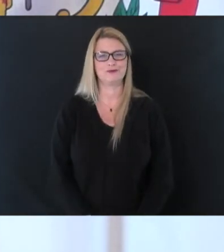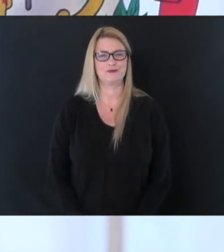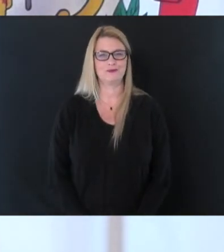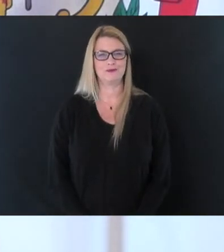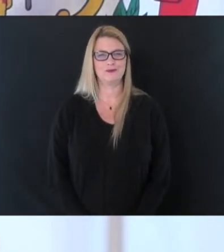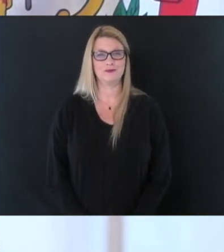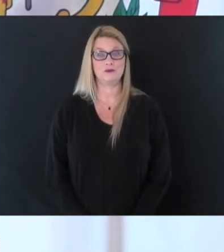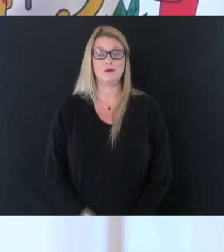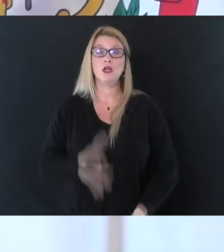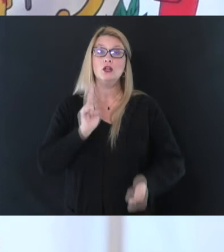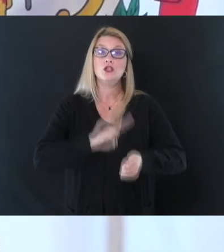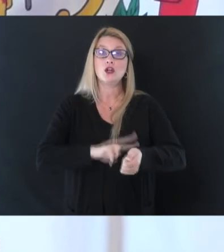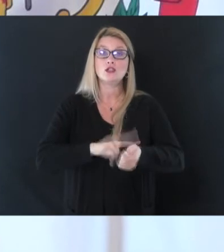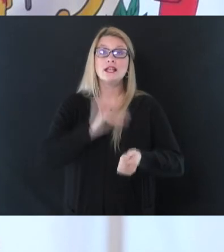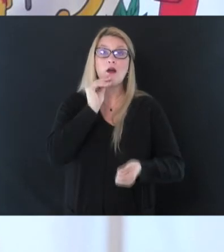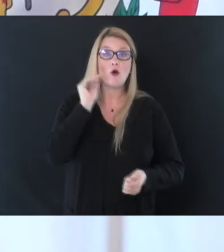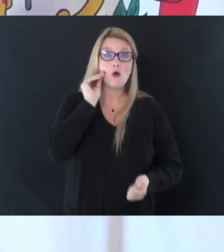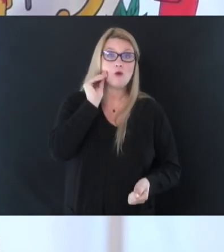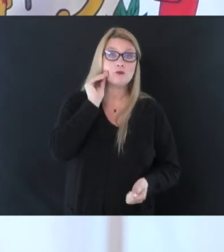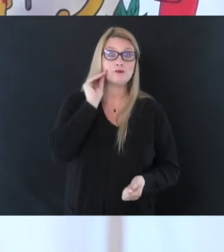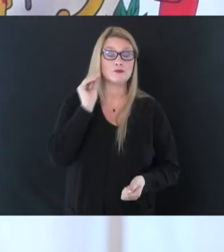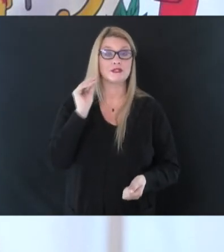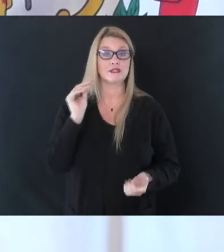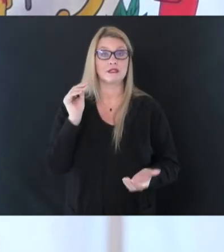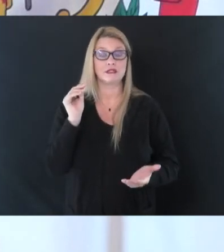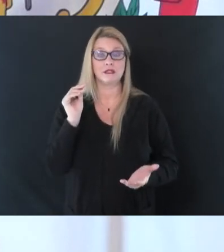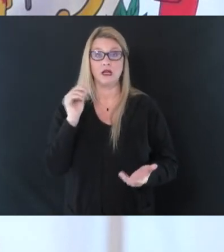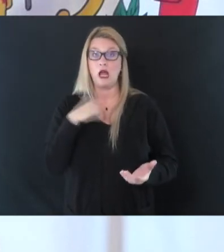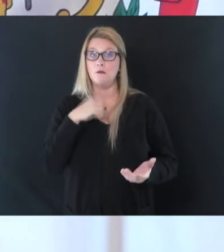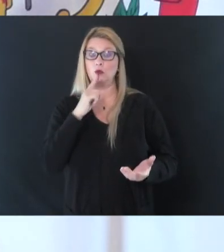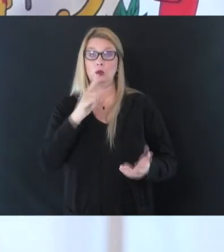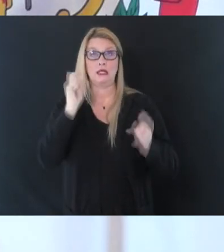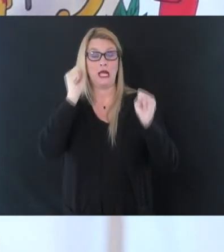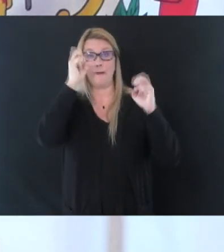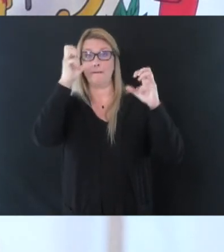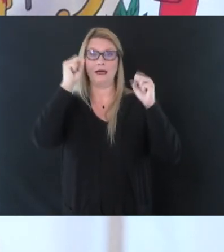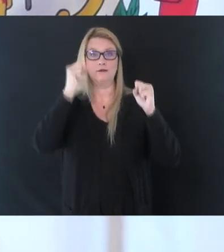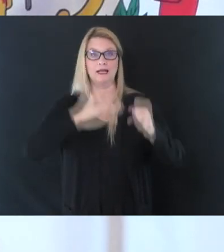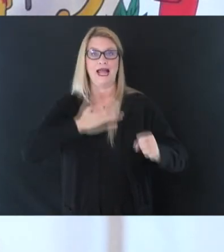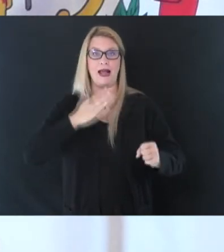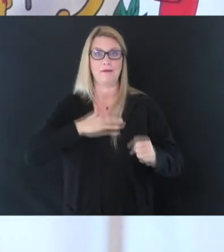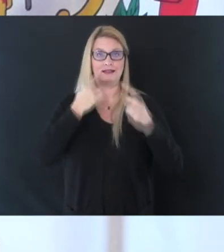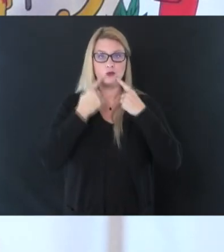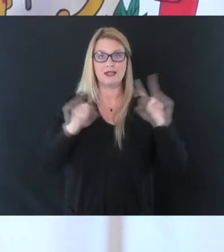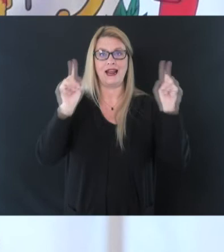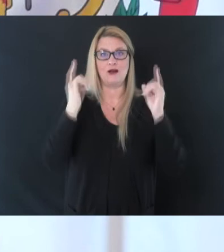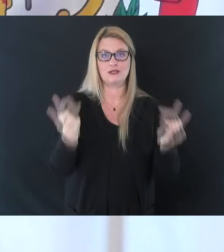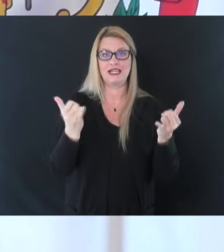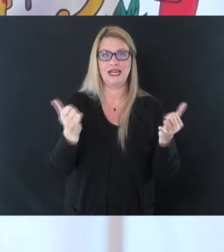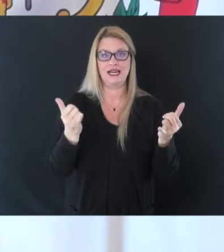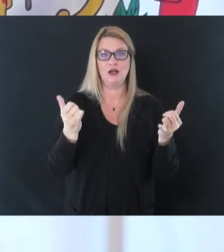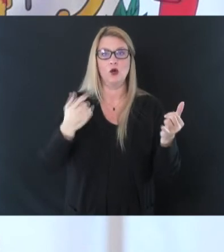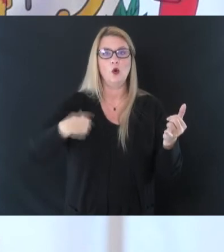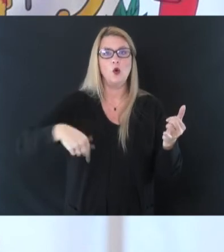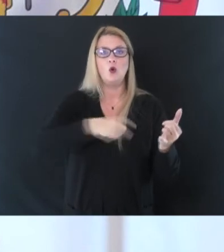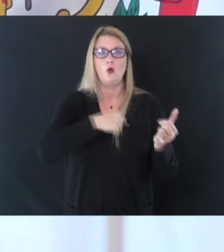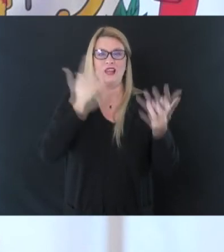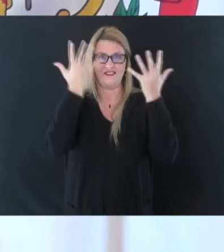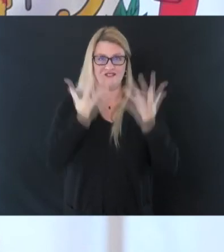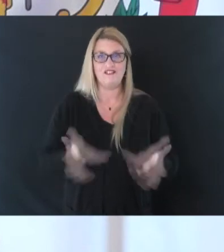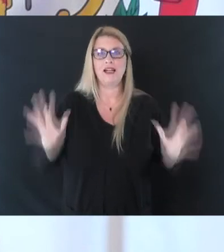our nursing homes, I am unbelievably happy to announce today that we have completed